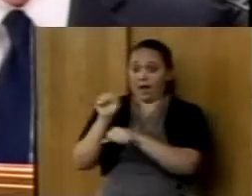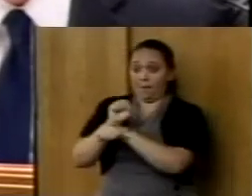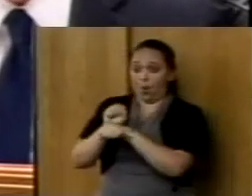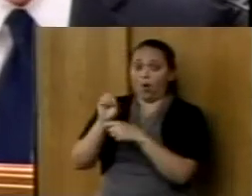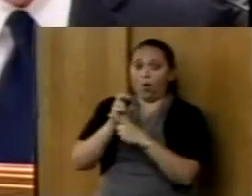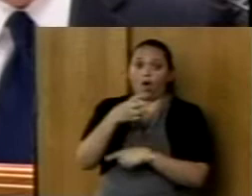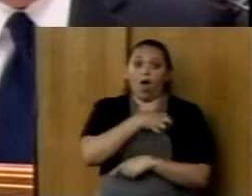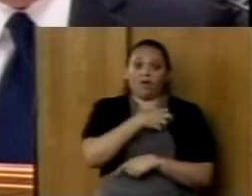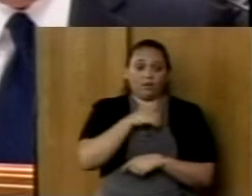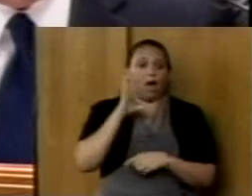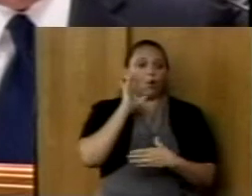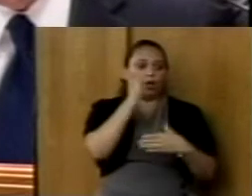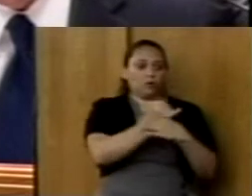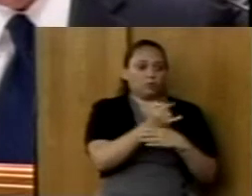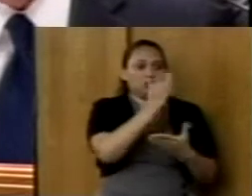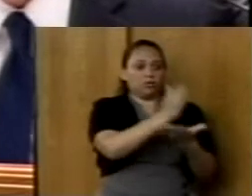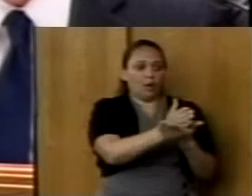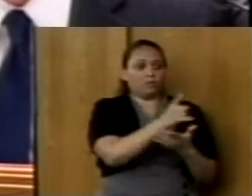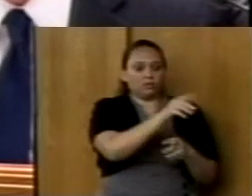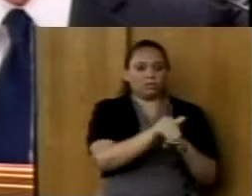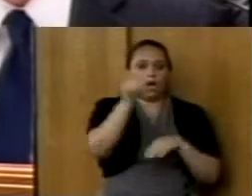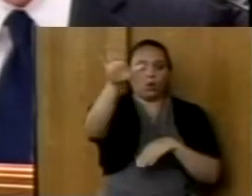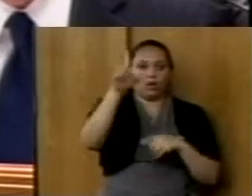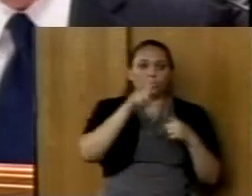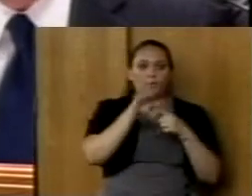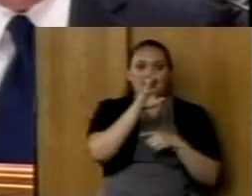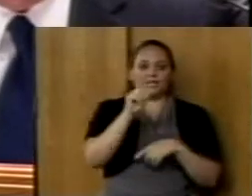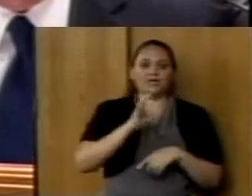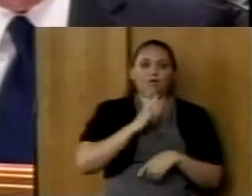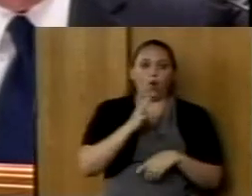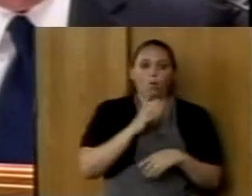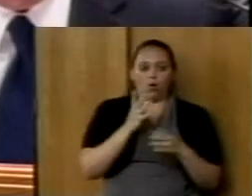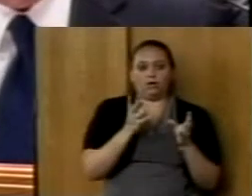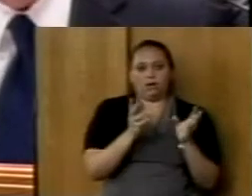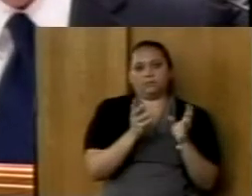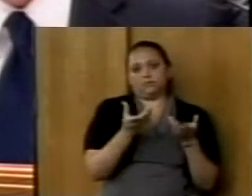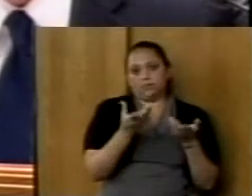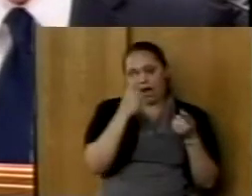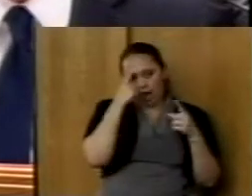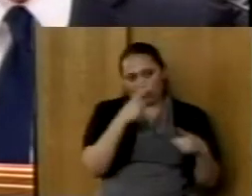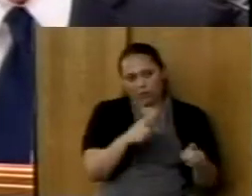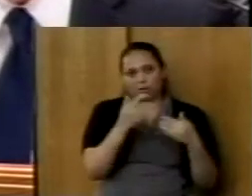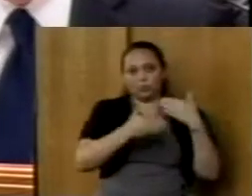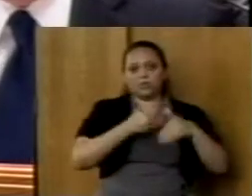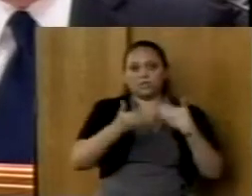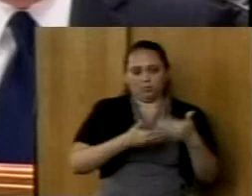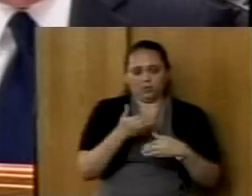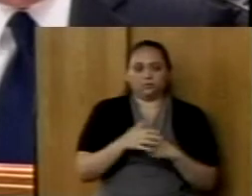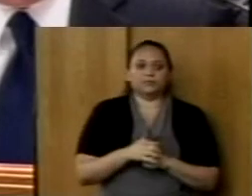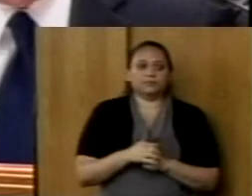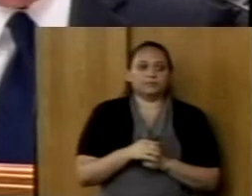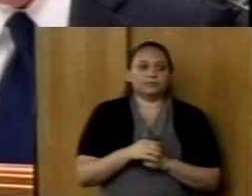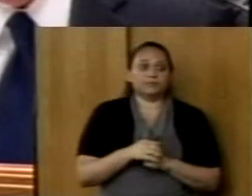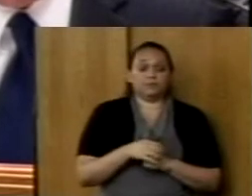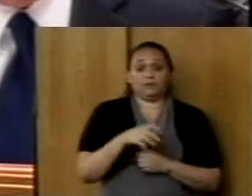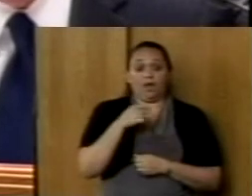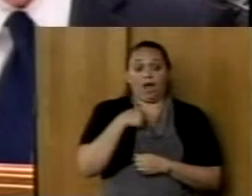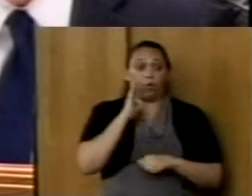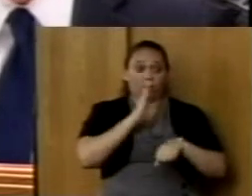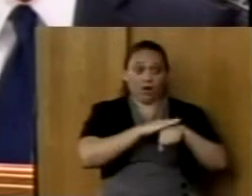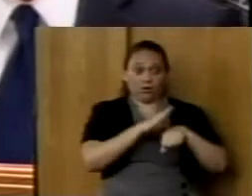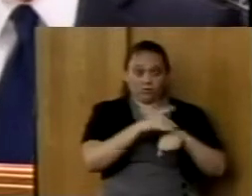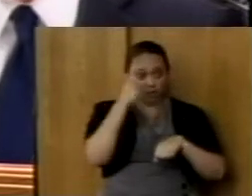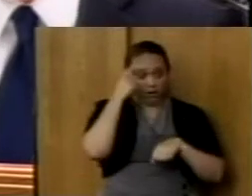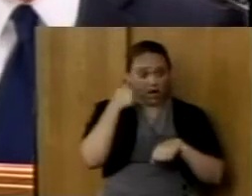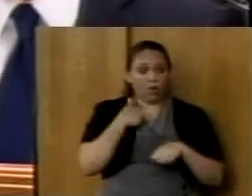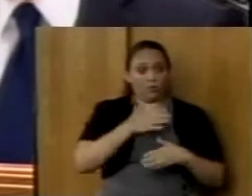I will interrupt you and stop you and direct you to the BISD's formal grievance procedures, be that DGBA, FNG, and GF Local. With those cautions in mind, we'll